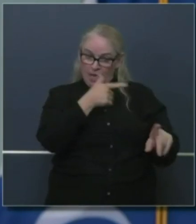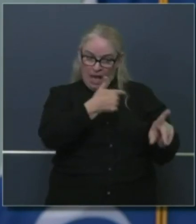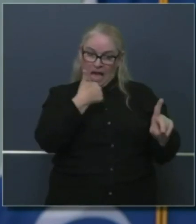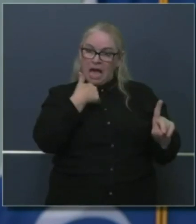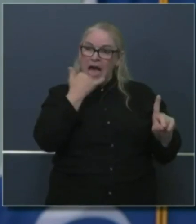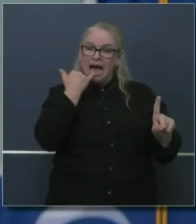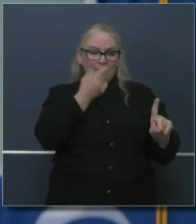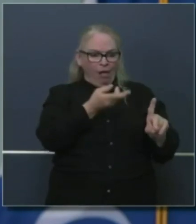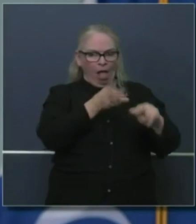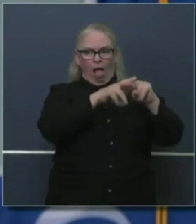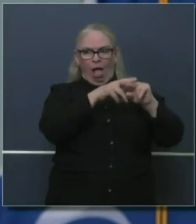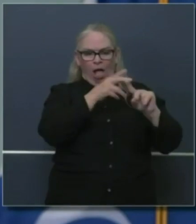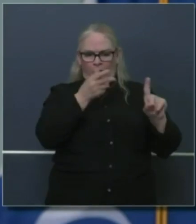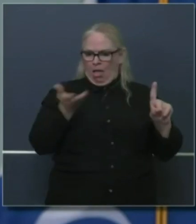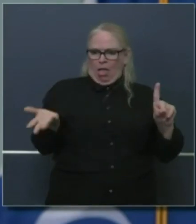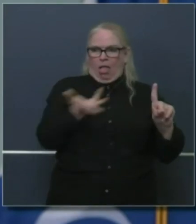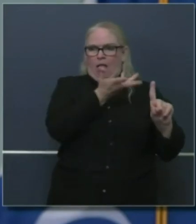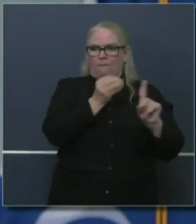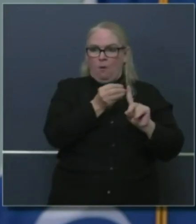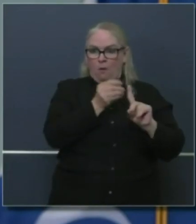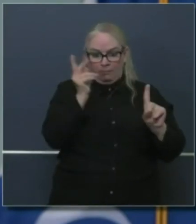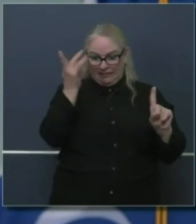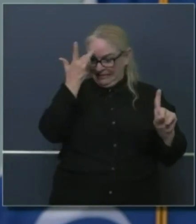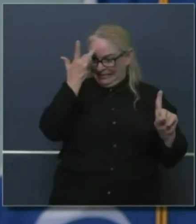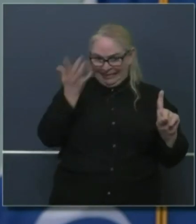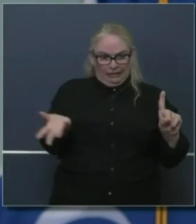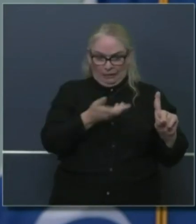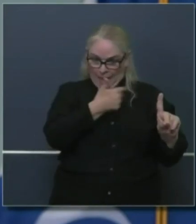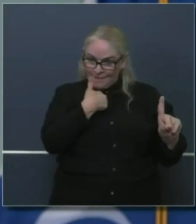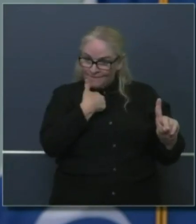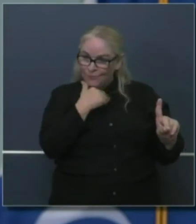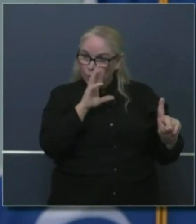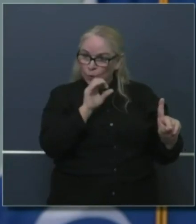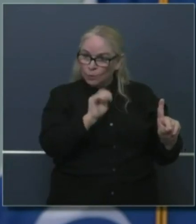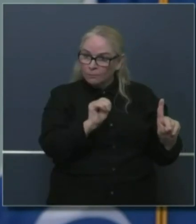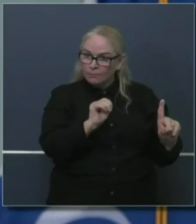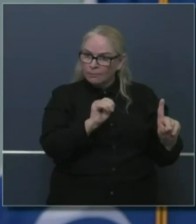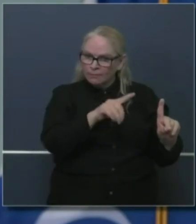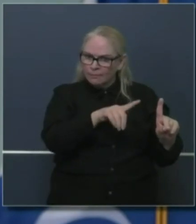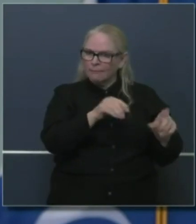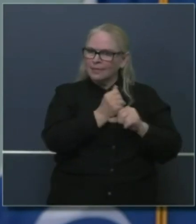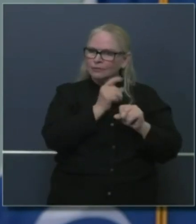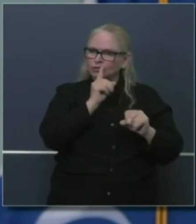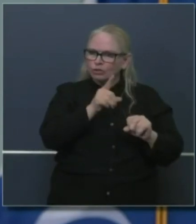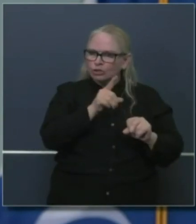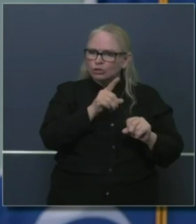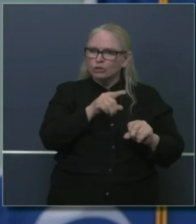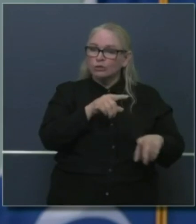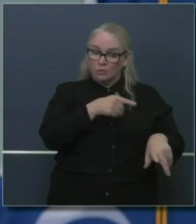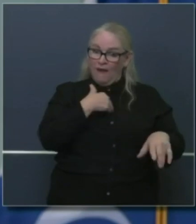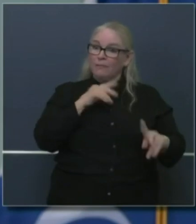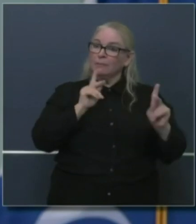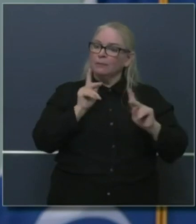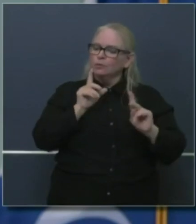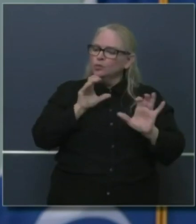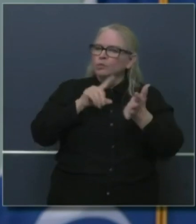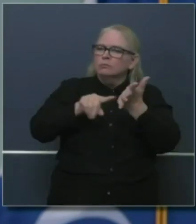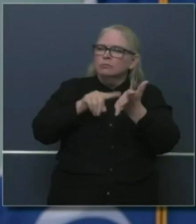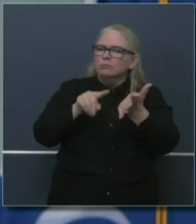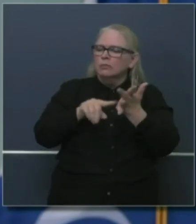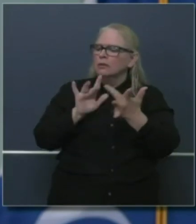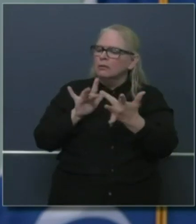counties, and with all of these tough questions answered on testing, tracing, and surge, and protecting vulnerable